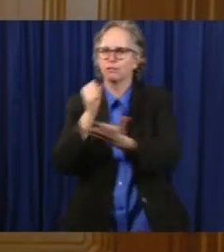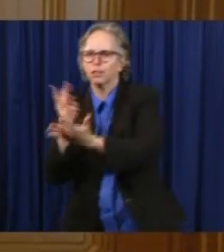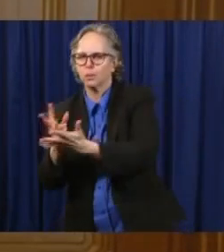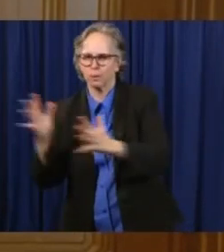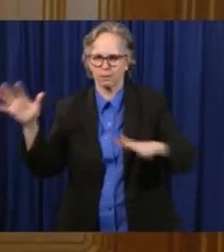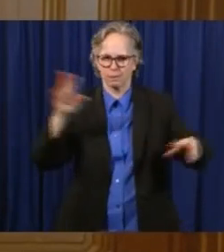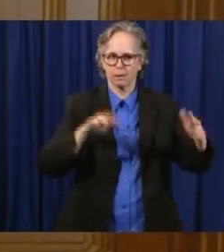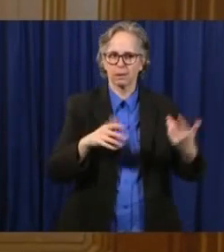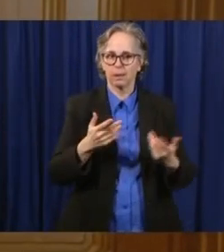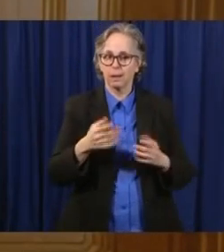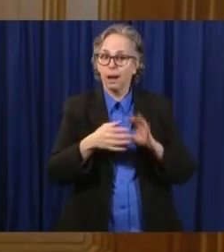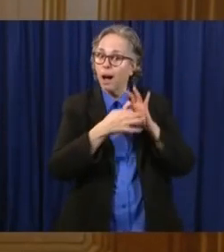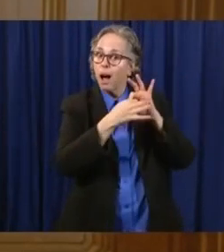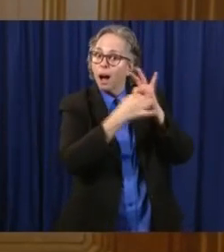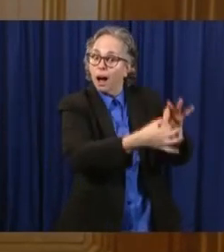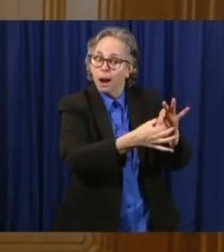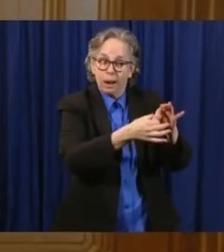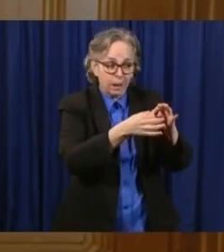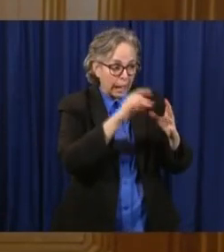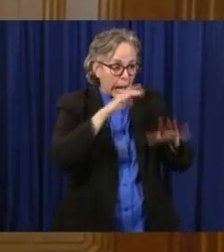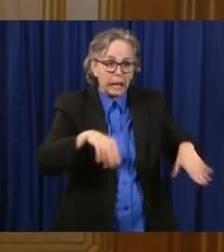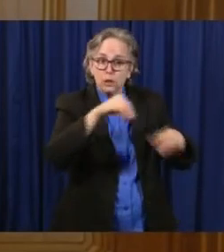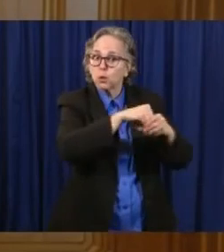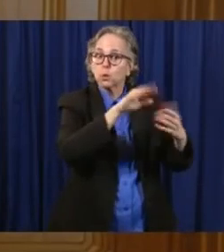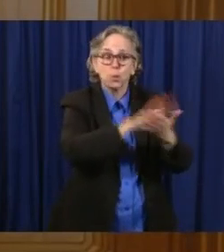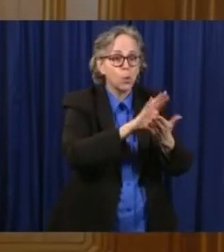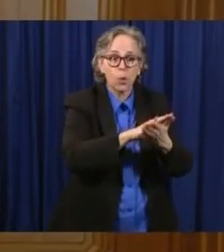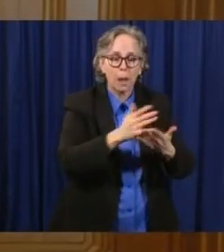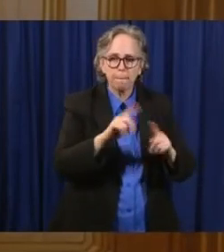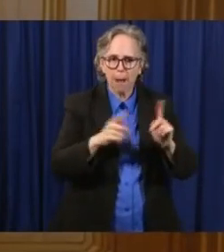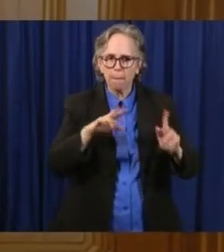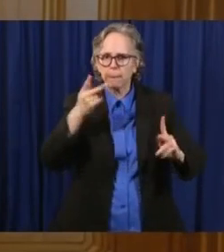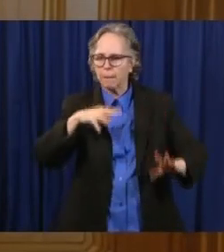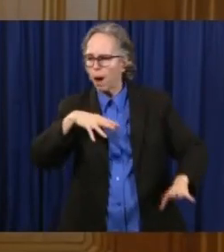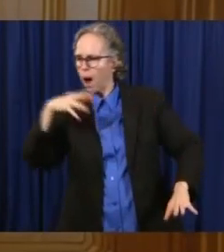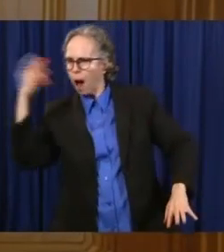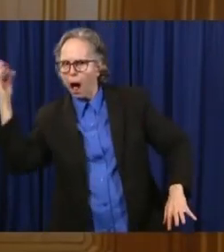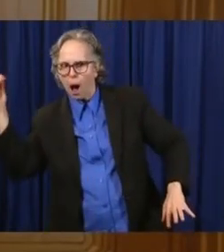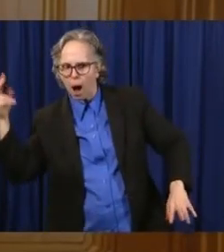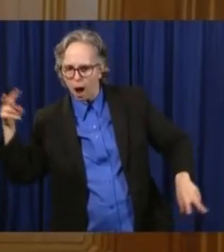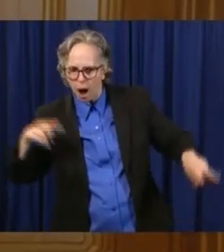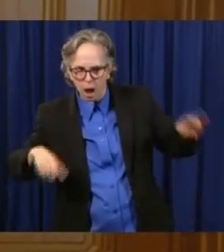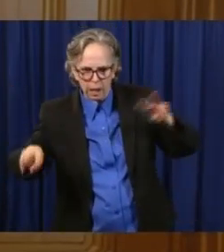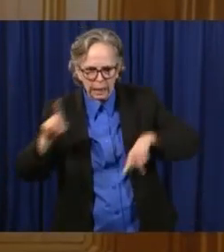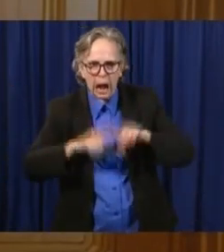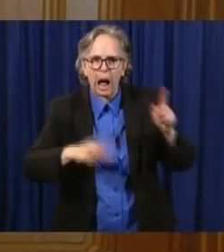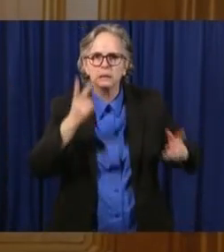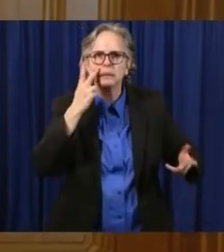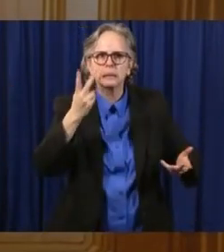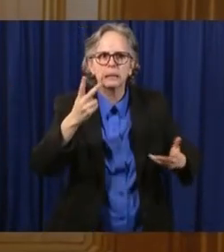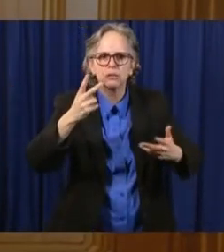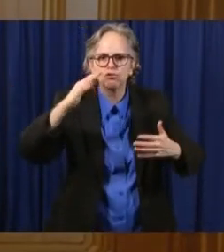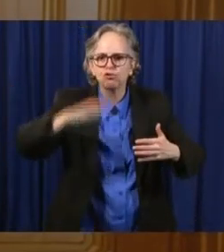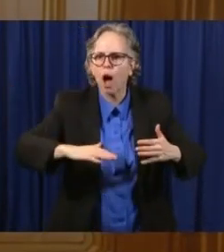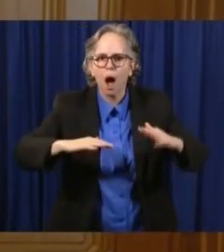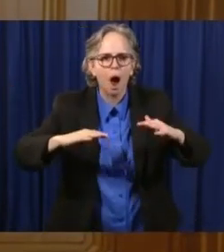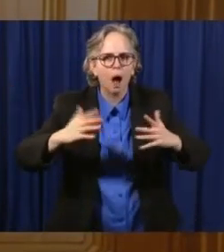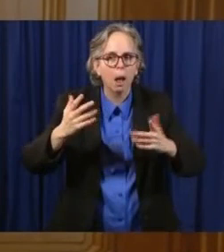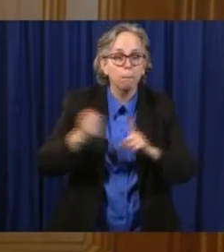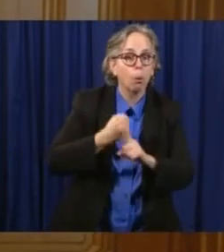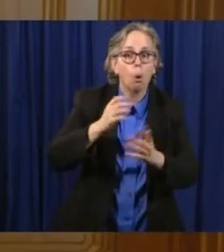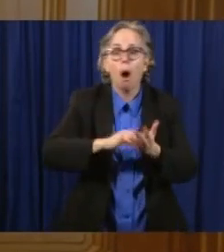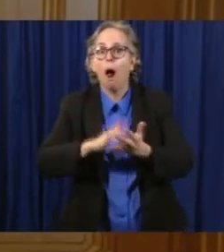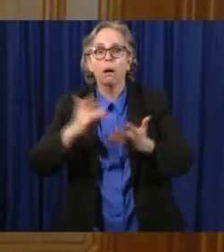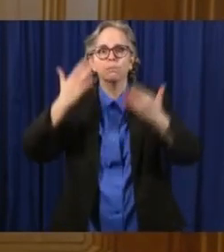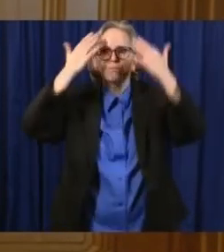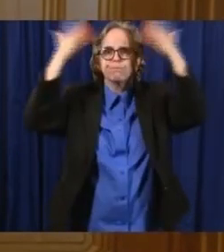for the other eyes outside a home to look at that child. So I would ask everyone else to